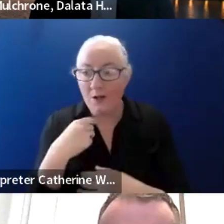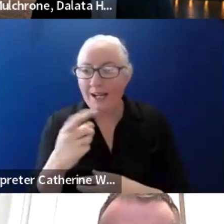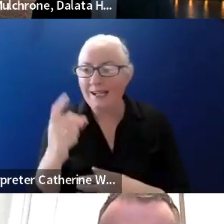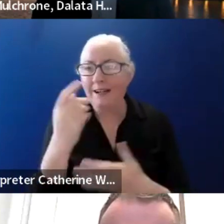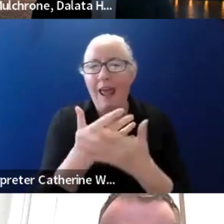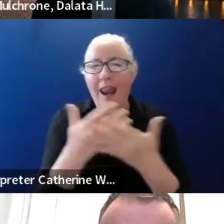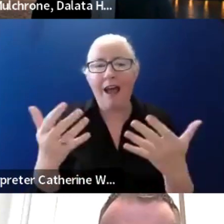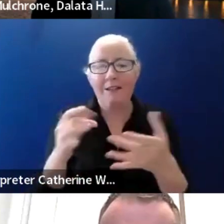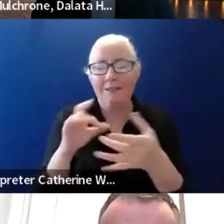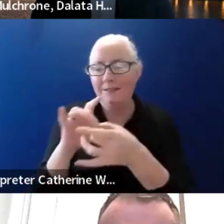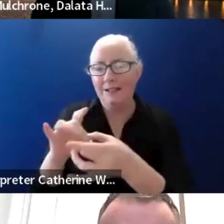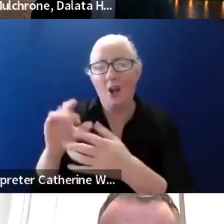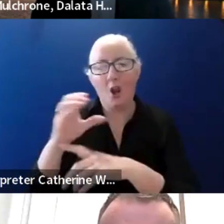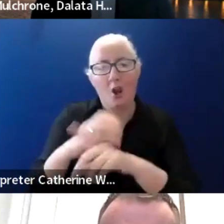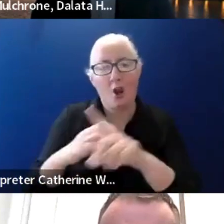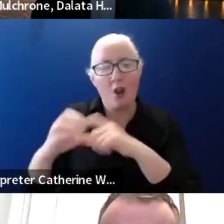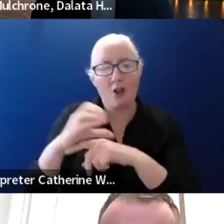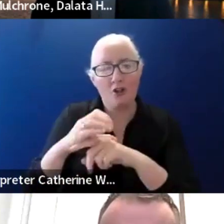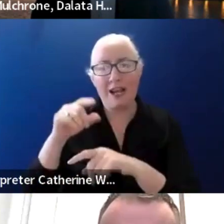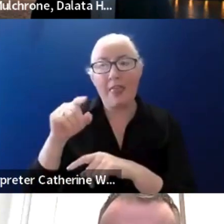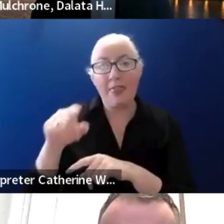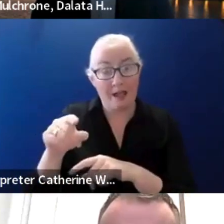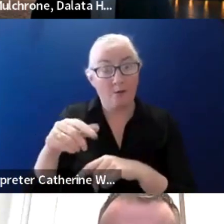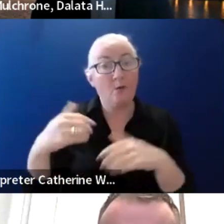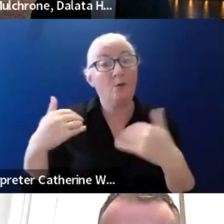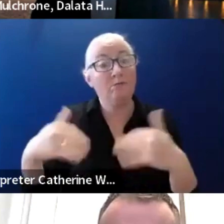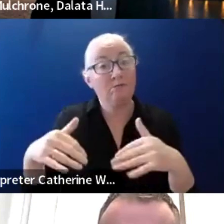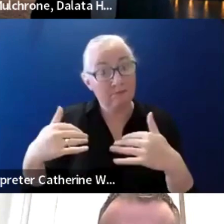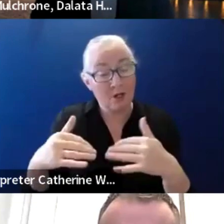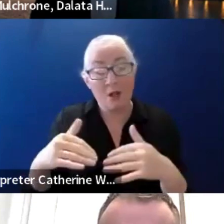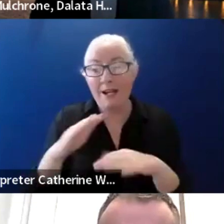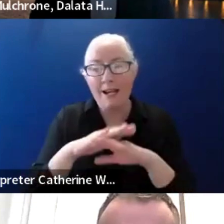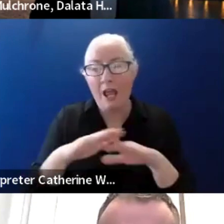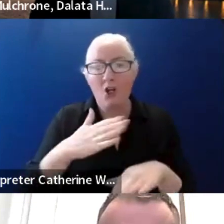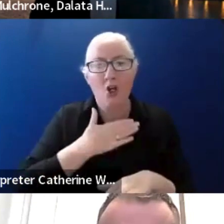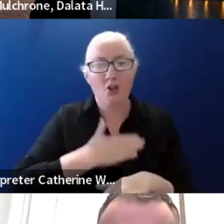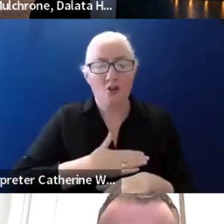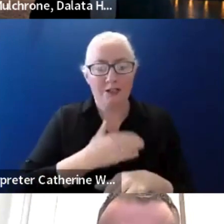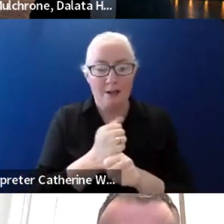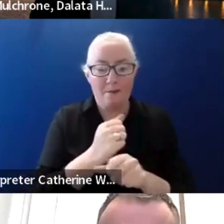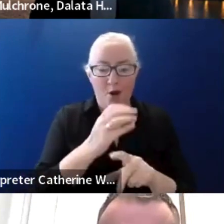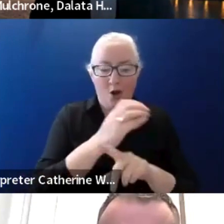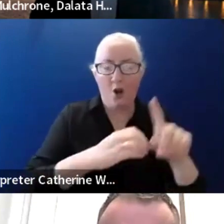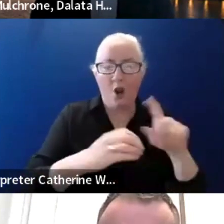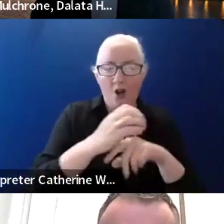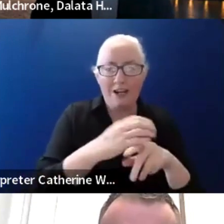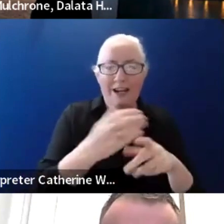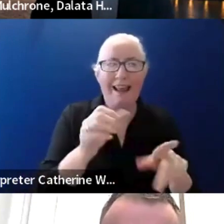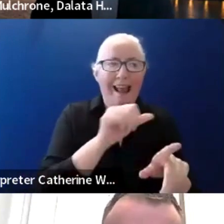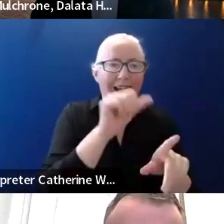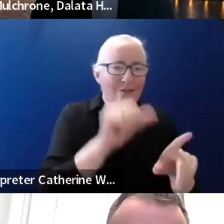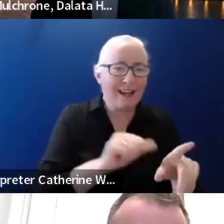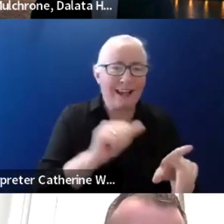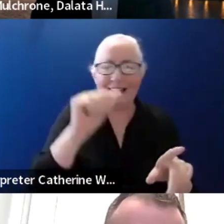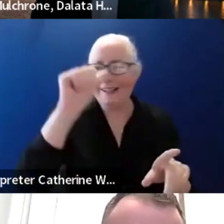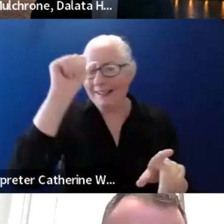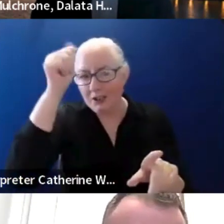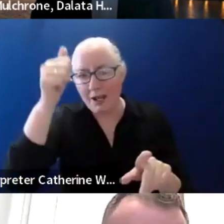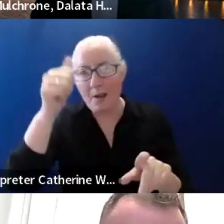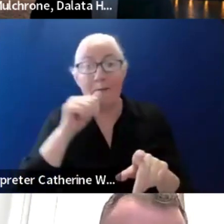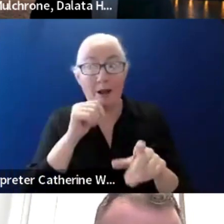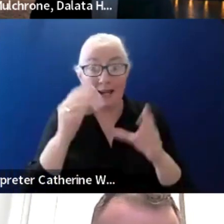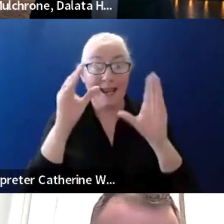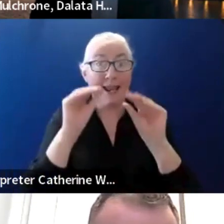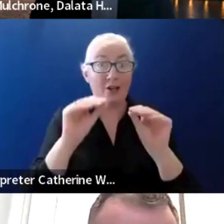things around culture, and that was really enlightening, because it wasn't just about culture, whether it's African or Indian, it was also about educating